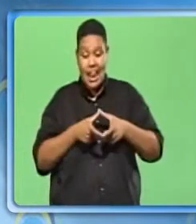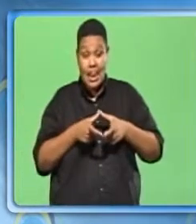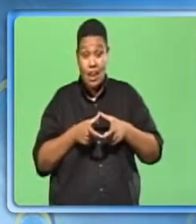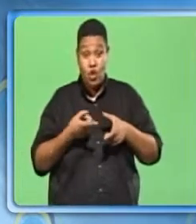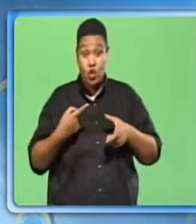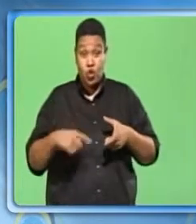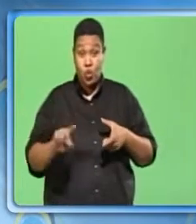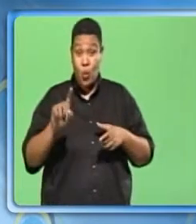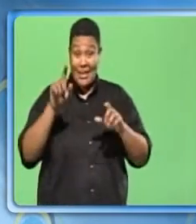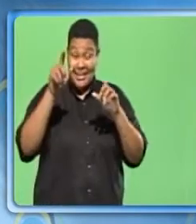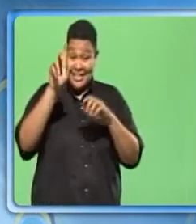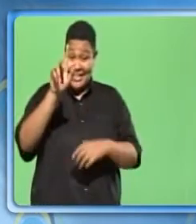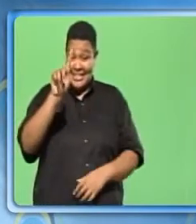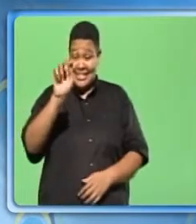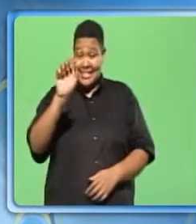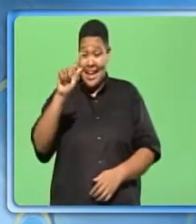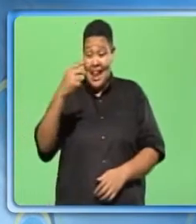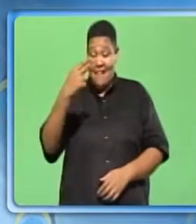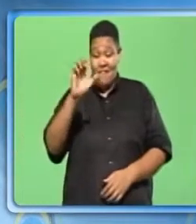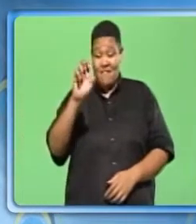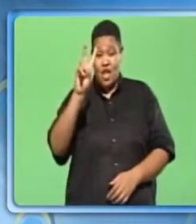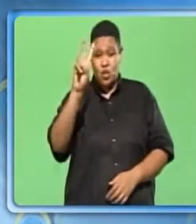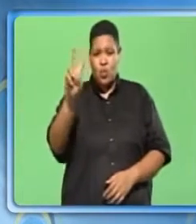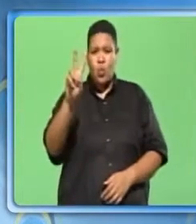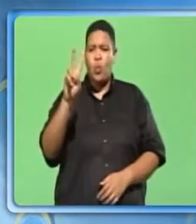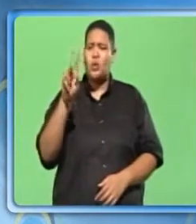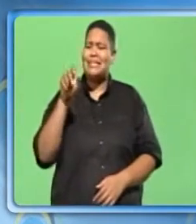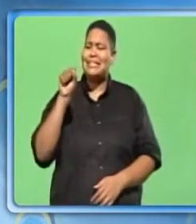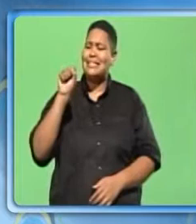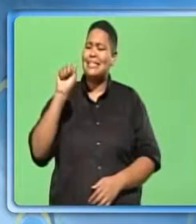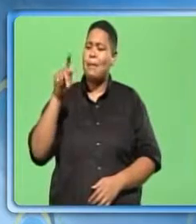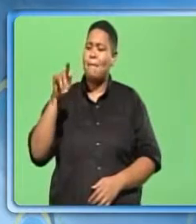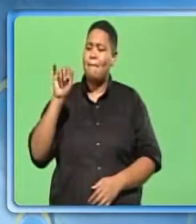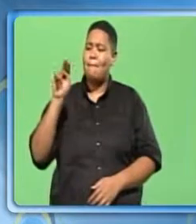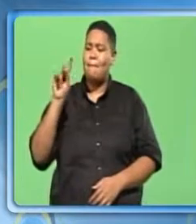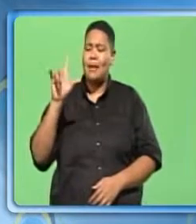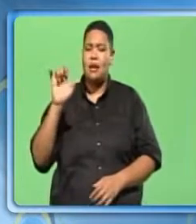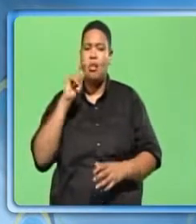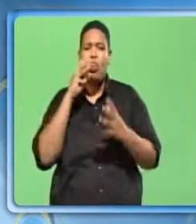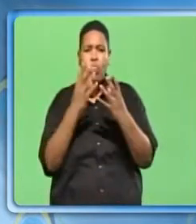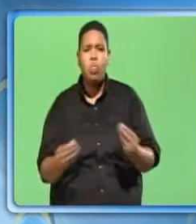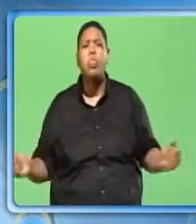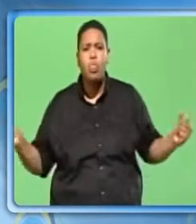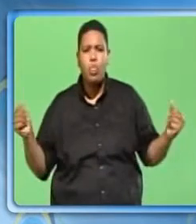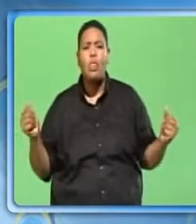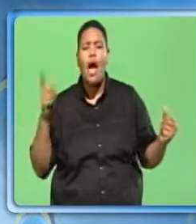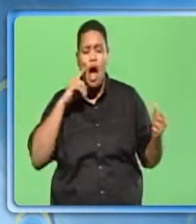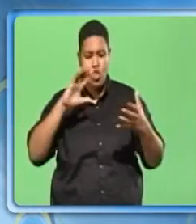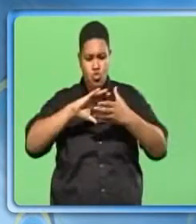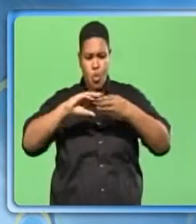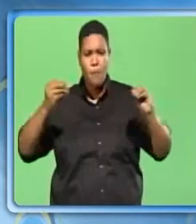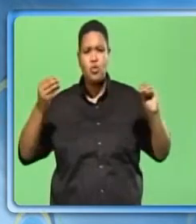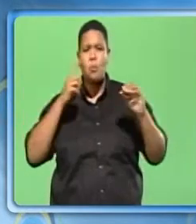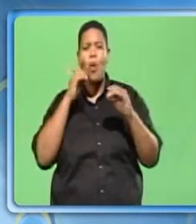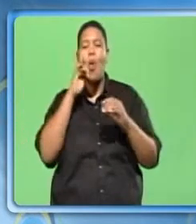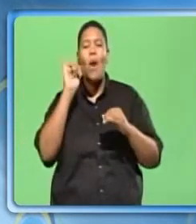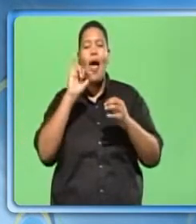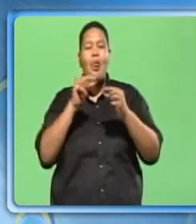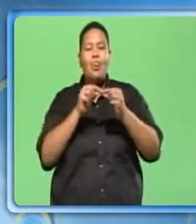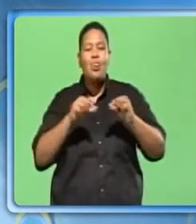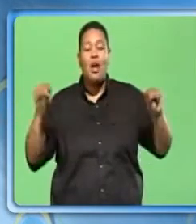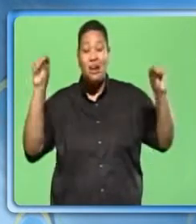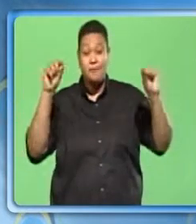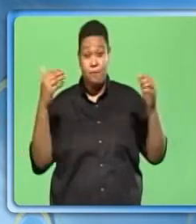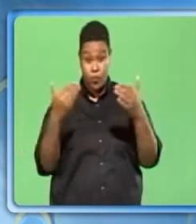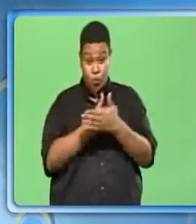During telophase 2, spindle disappears and the chromosomes become thread-like. New nucleoli